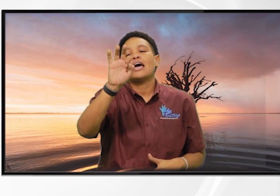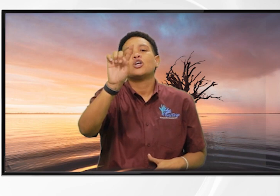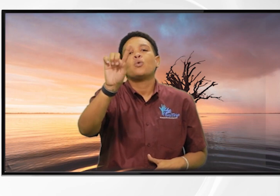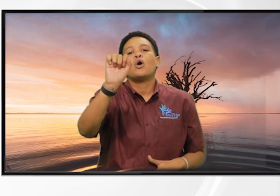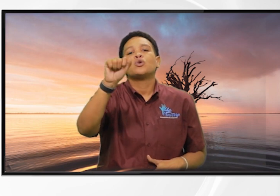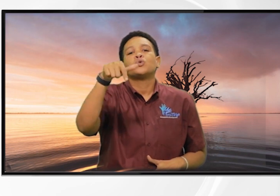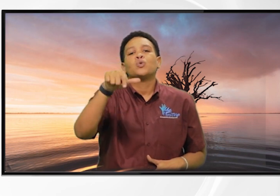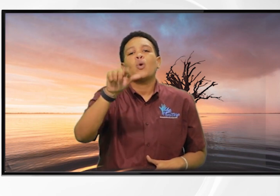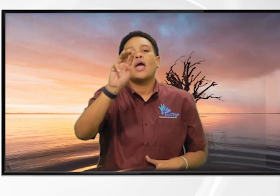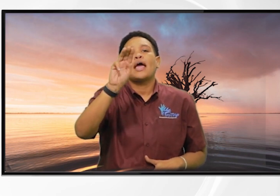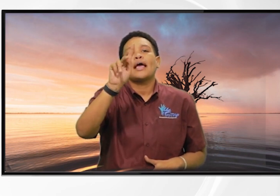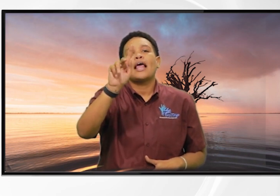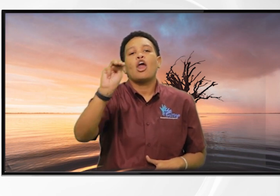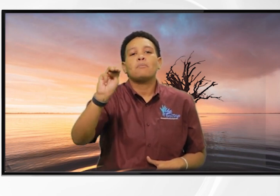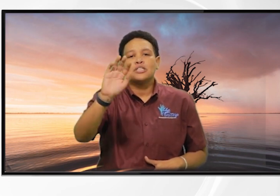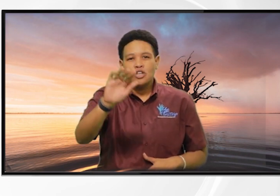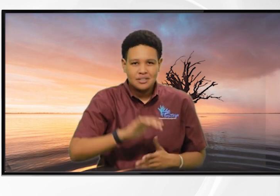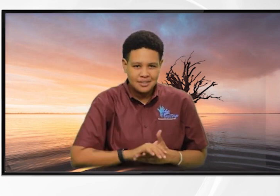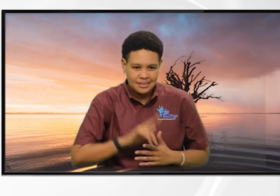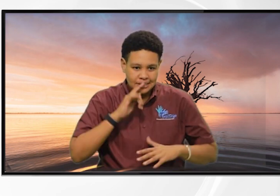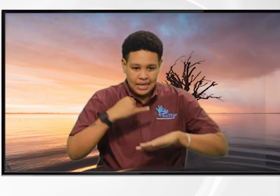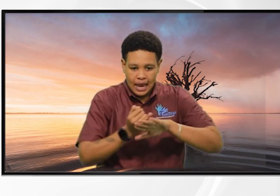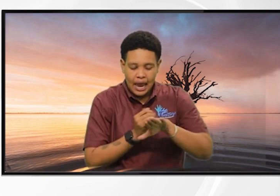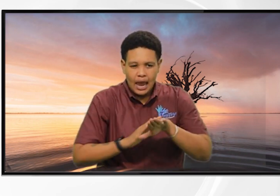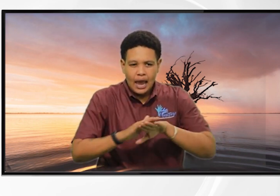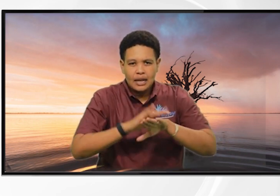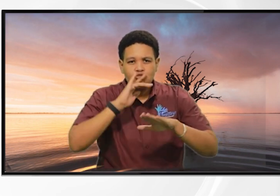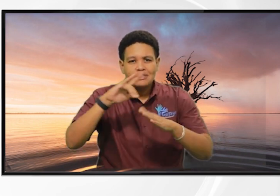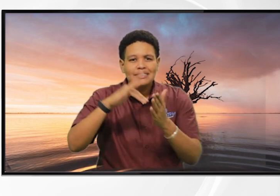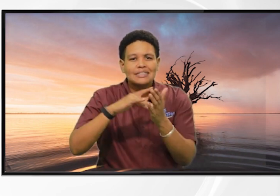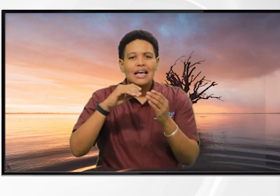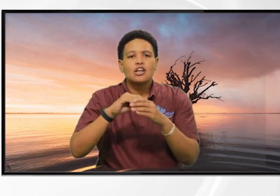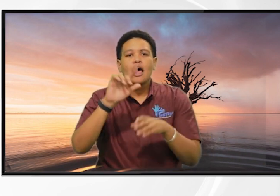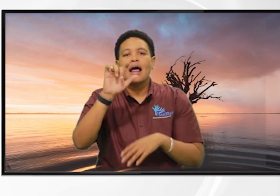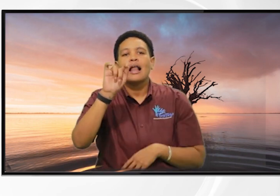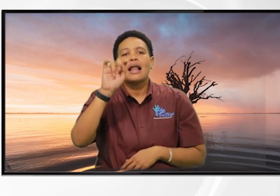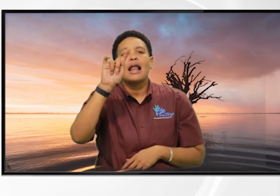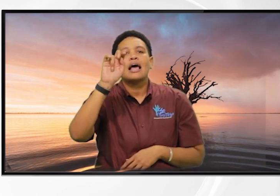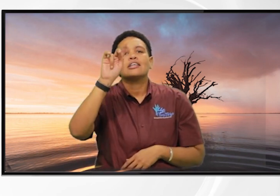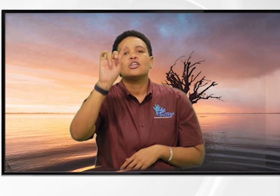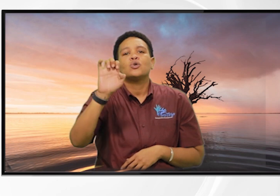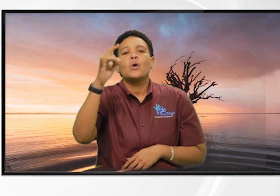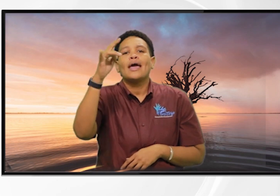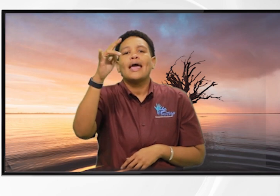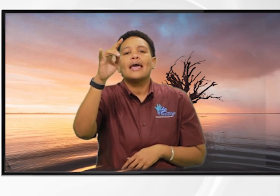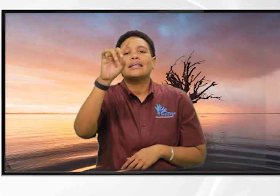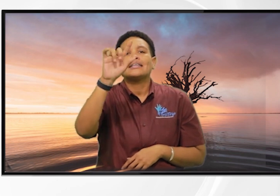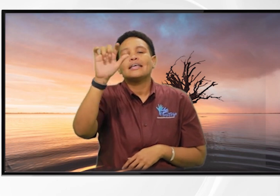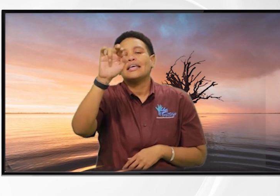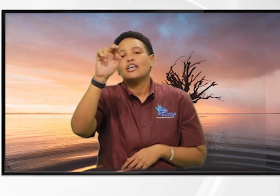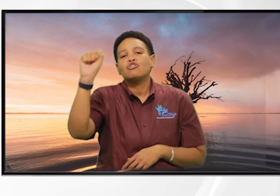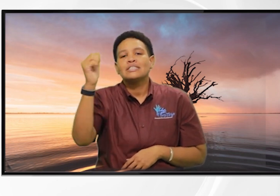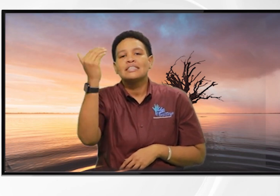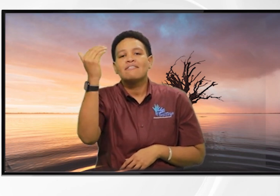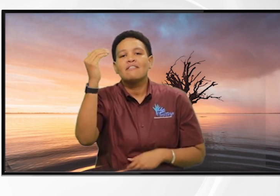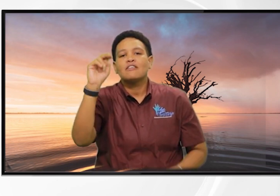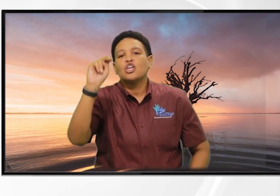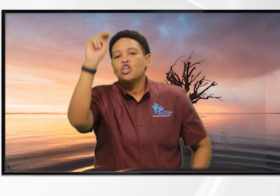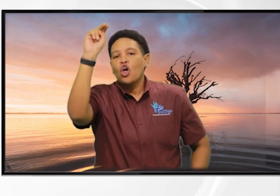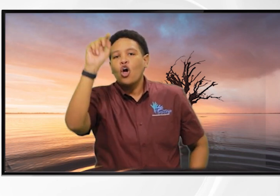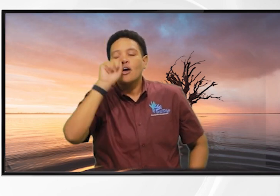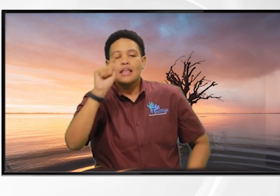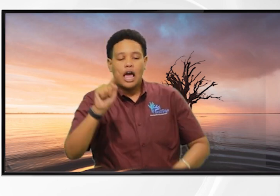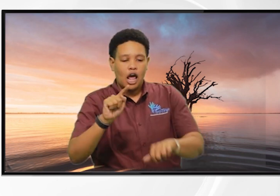10,991 square kilometers. The island is centered on latitude 18 degrees 15 north